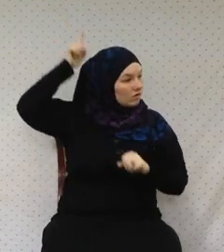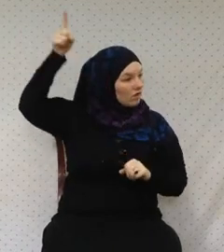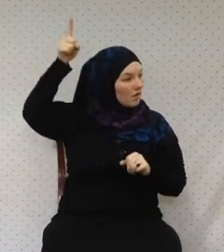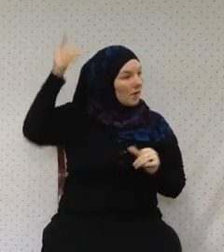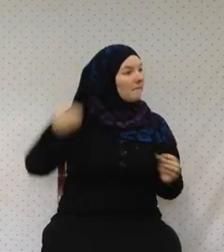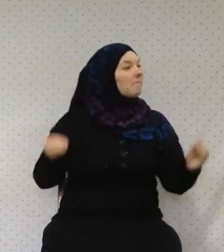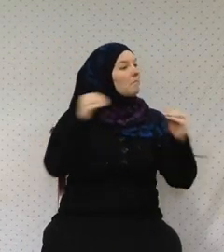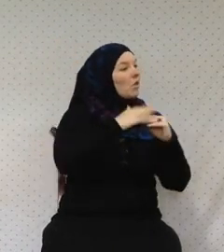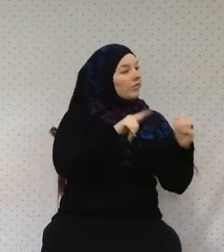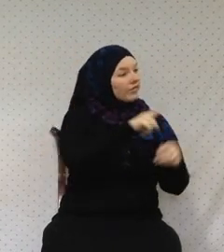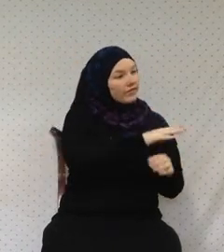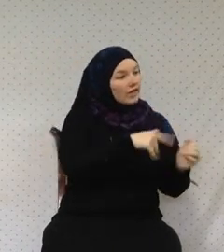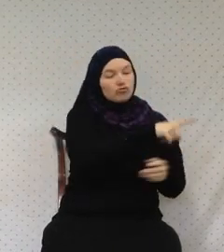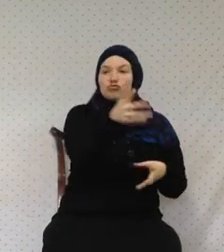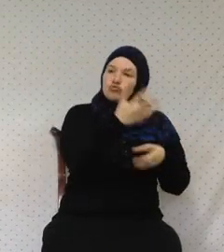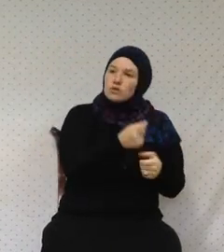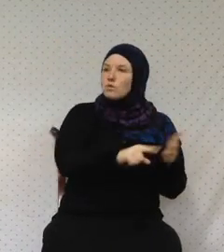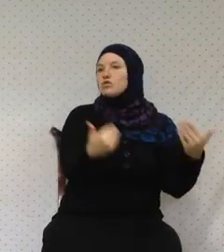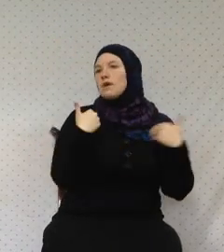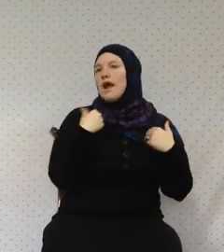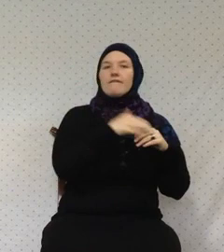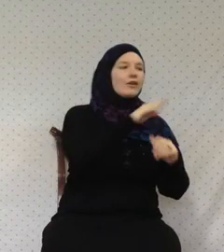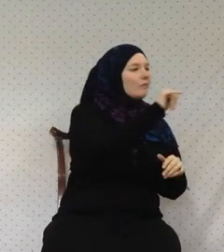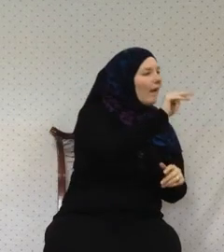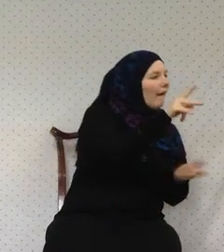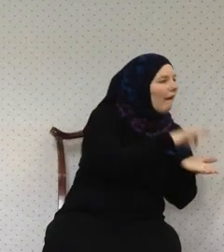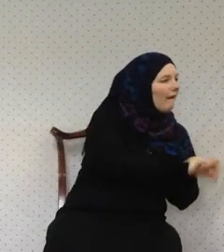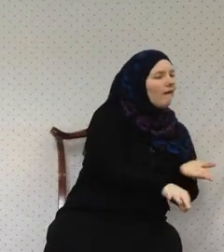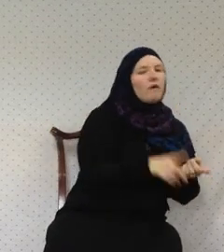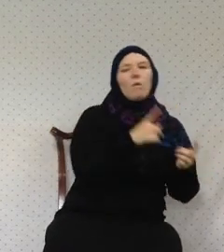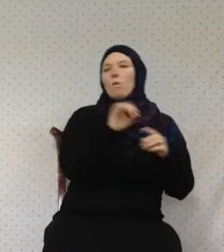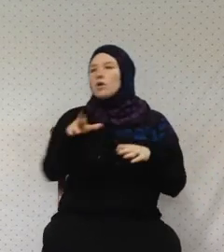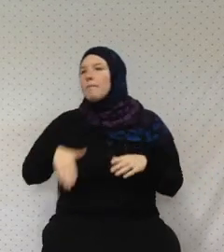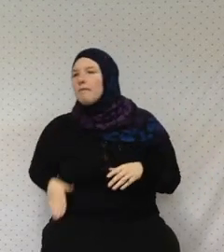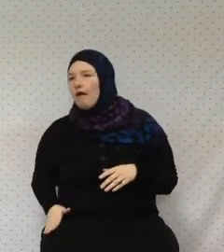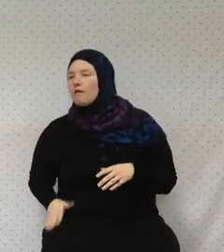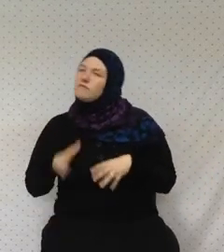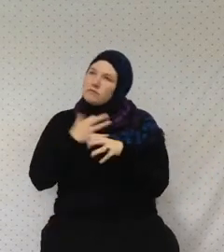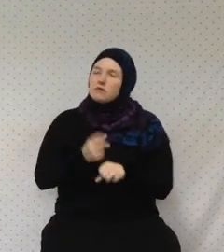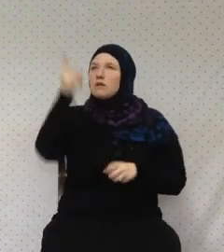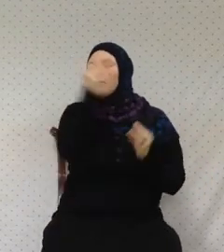more than you trust what you have in your bank or your pocket.